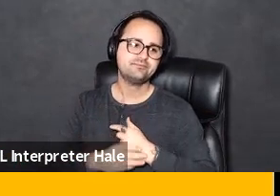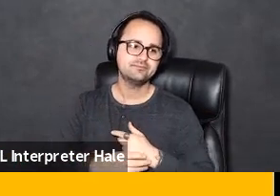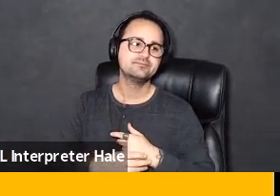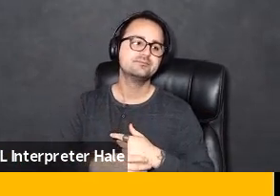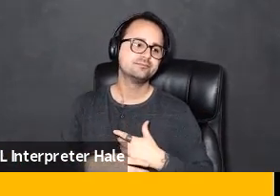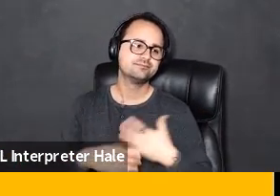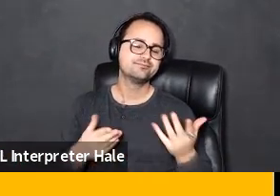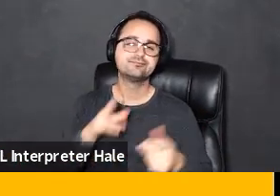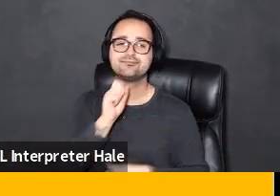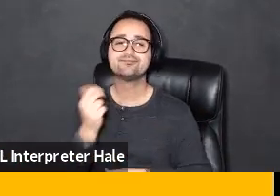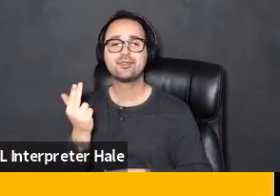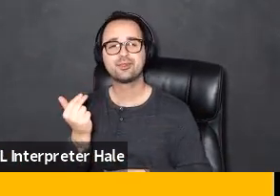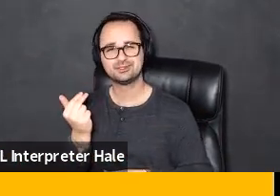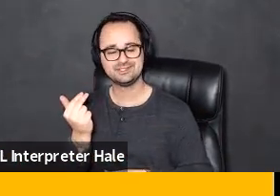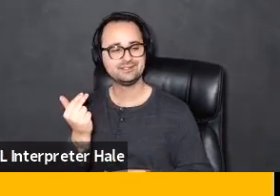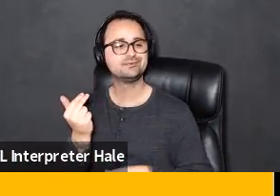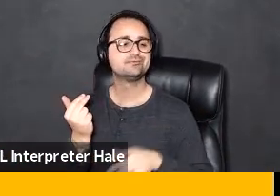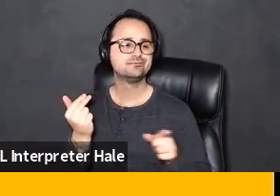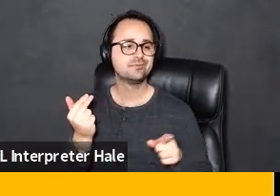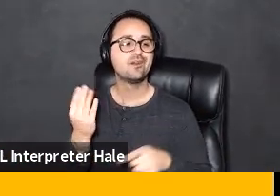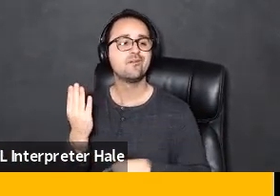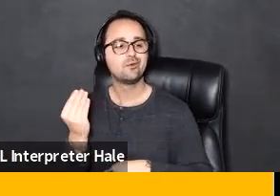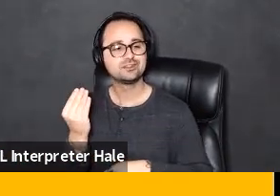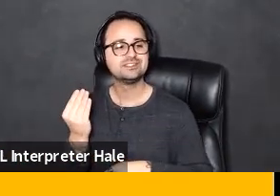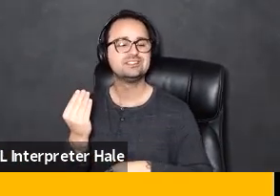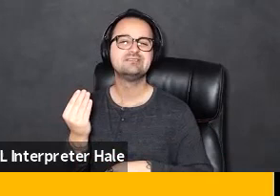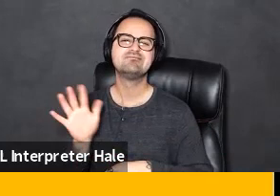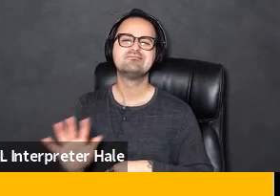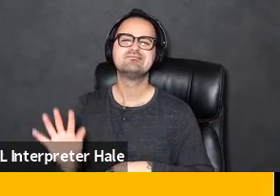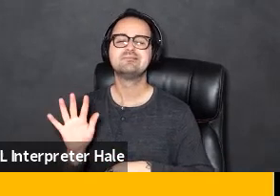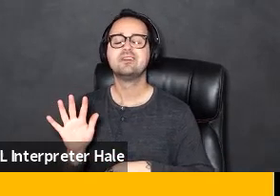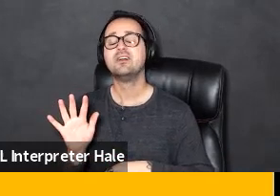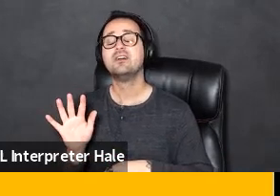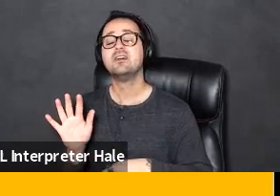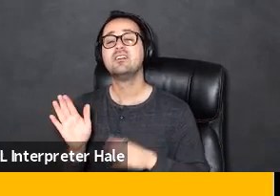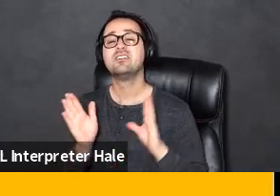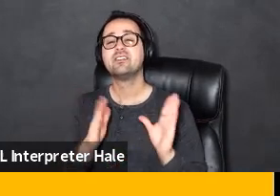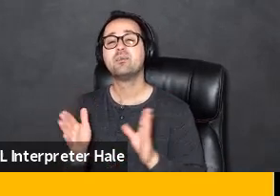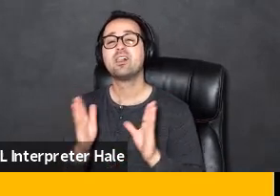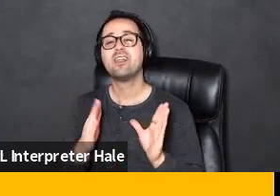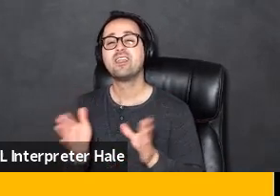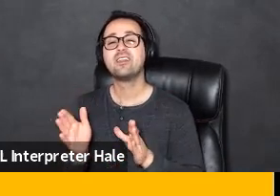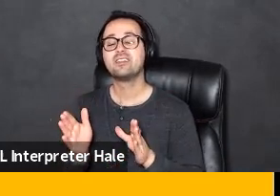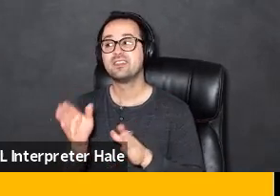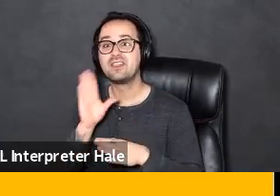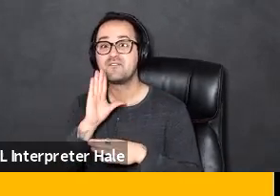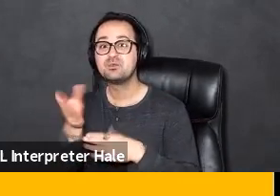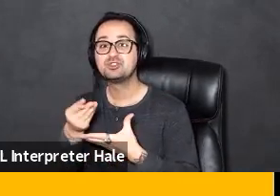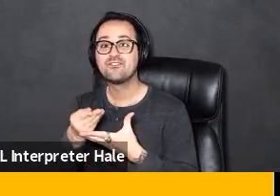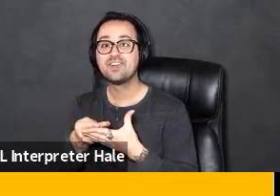says 13 on the screen, 13, 14, that's where the planning, that future